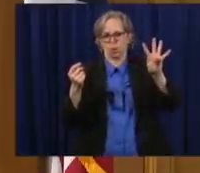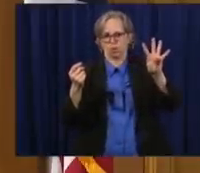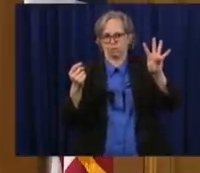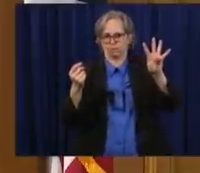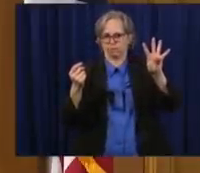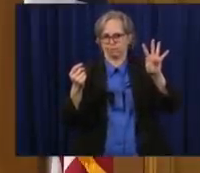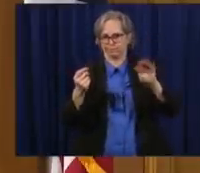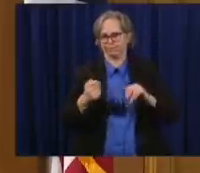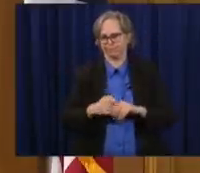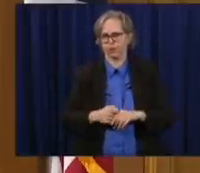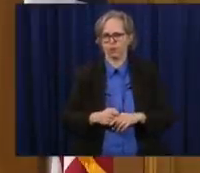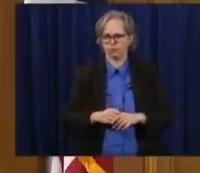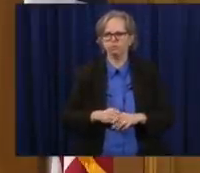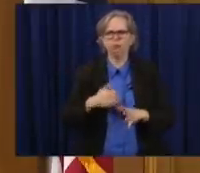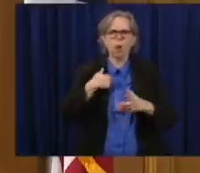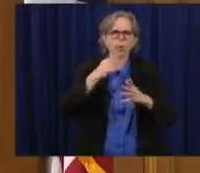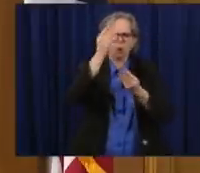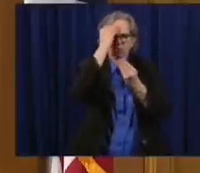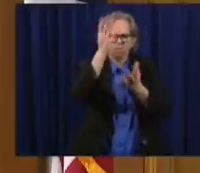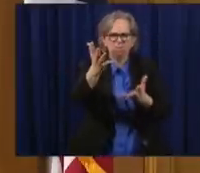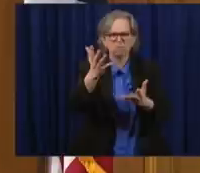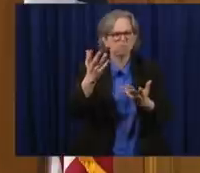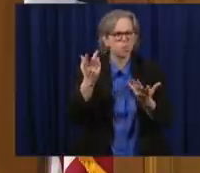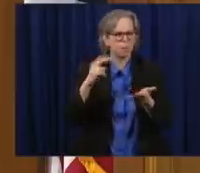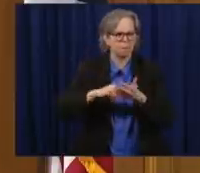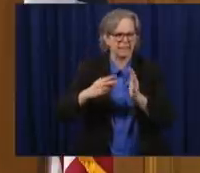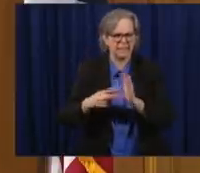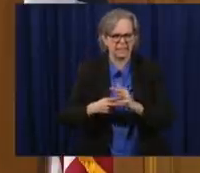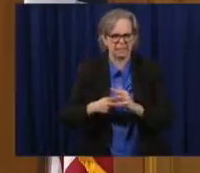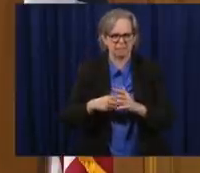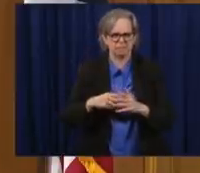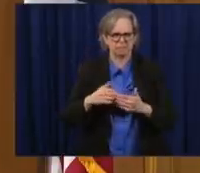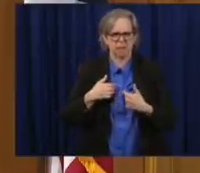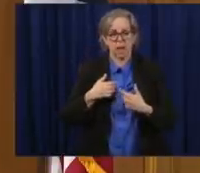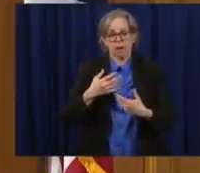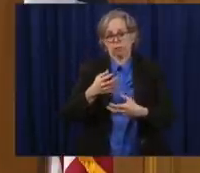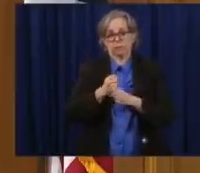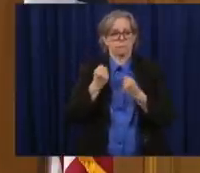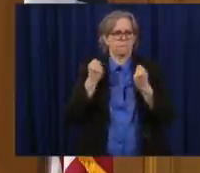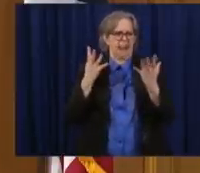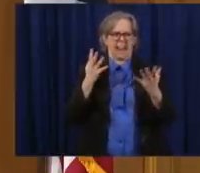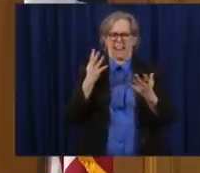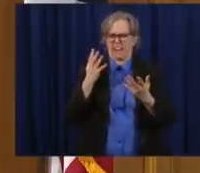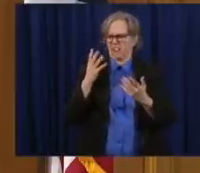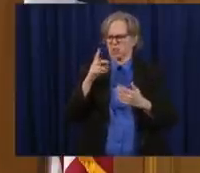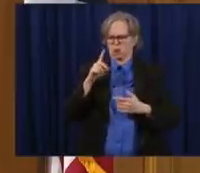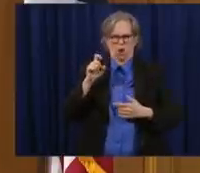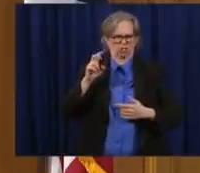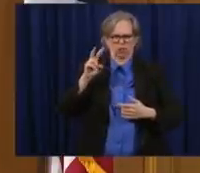perspective, we get hundreds of requests coming directly out of prison,